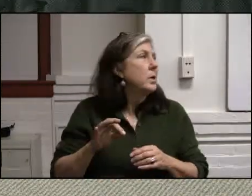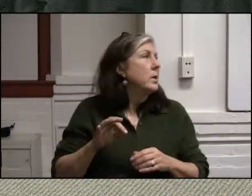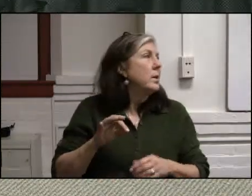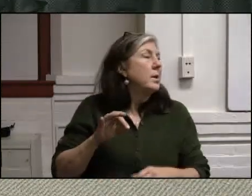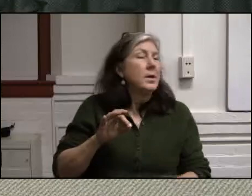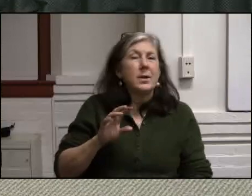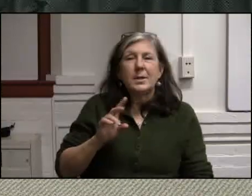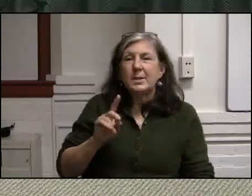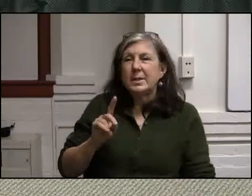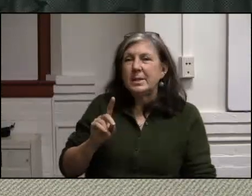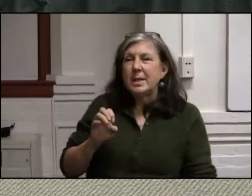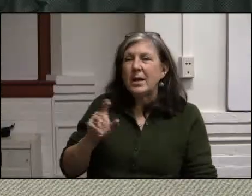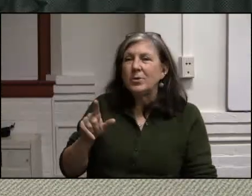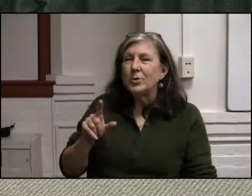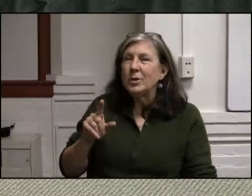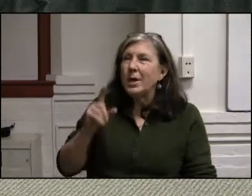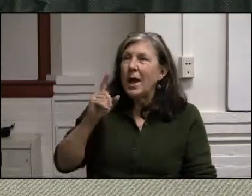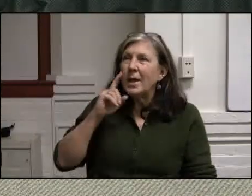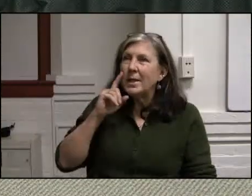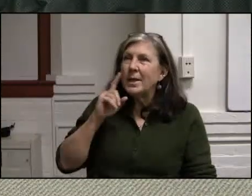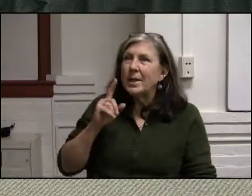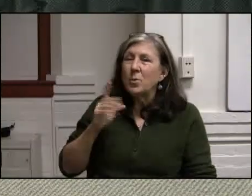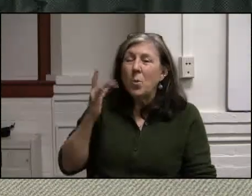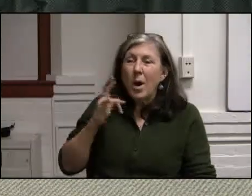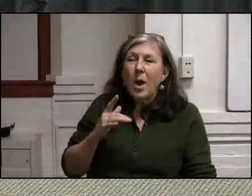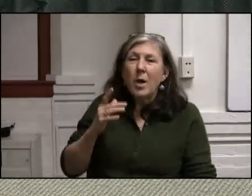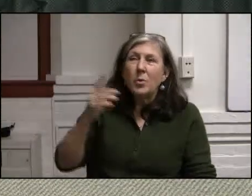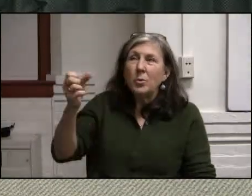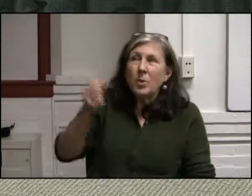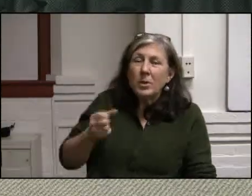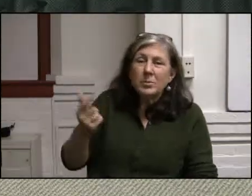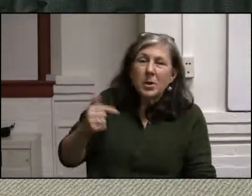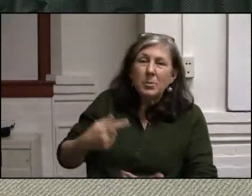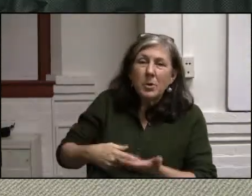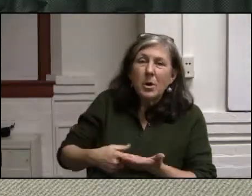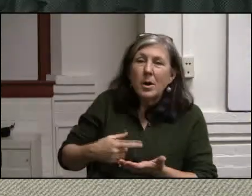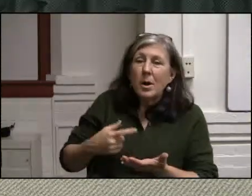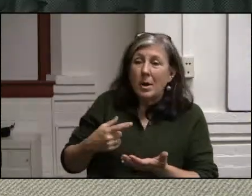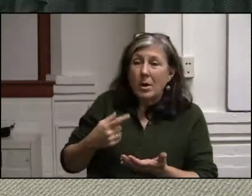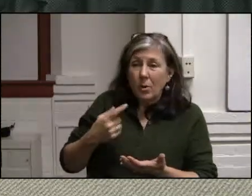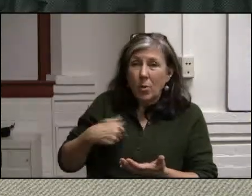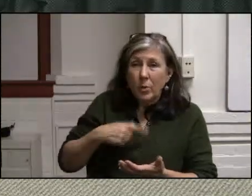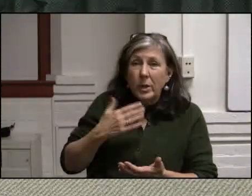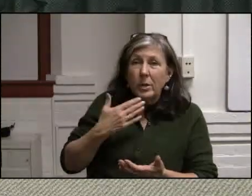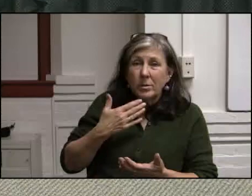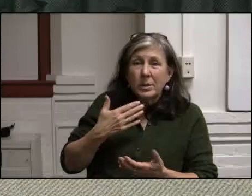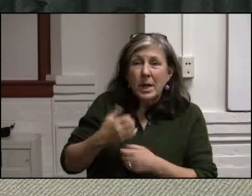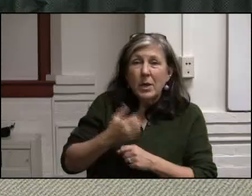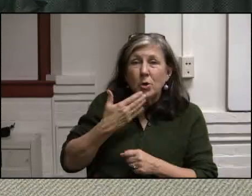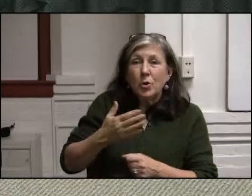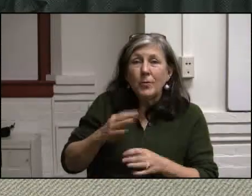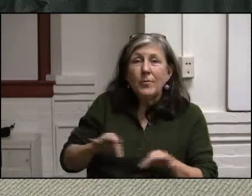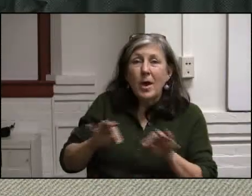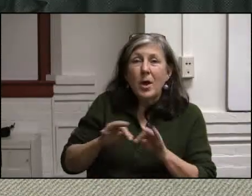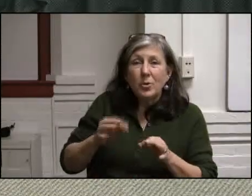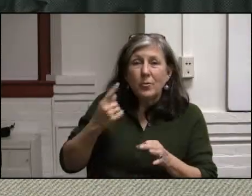we getting value for money, right? What does this money represent? How does this benefit the people of Brattleboro? Well, and those particularly, are my